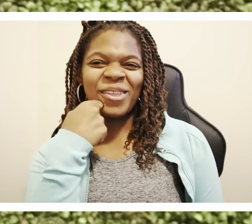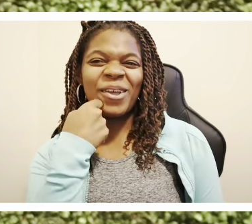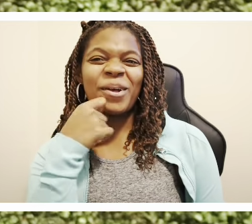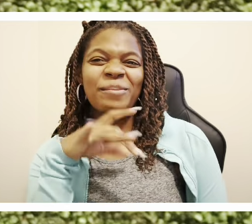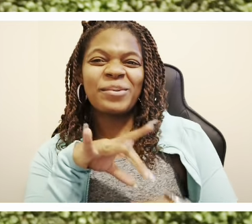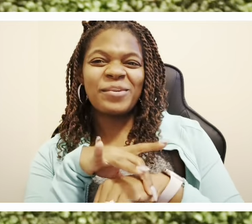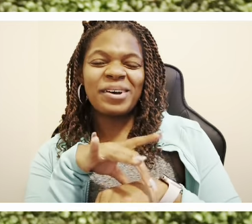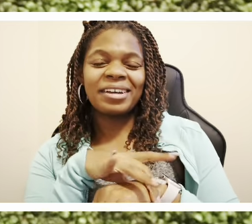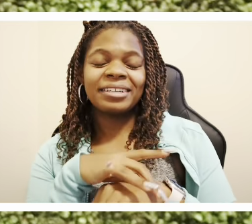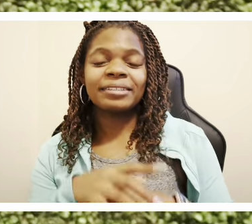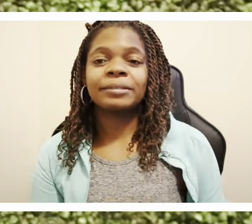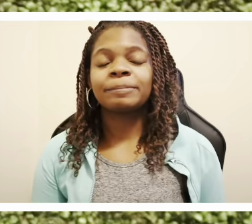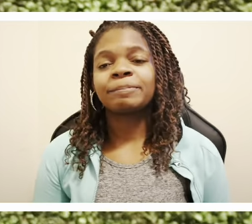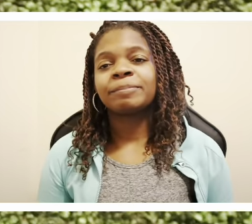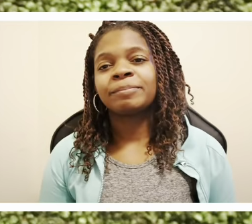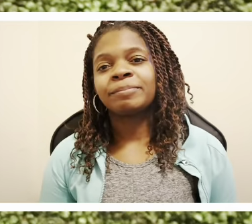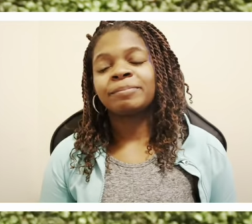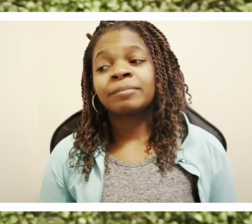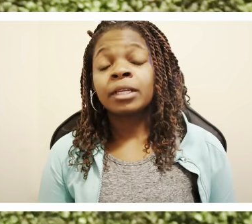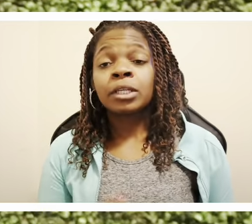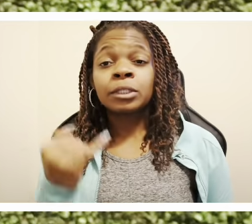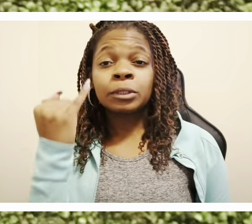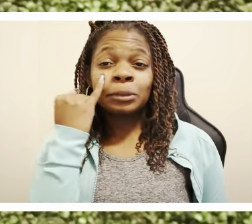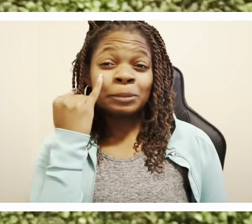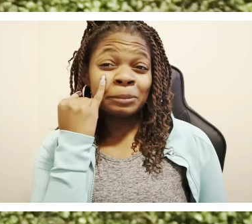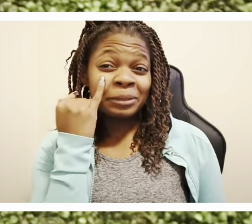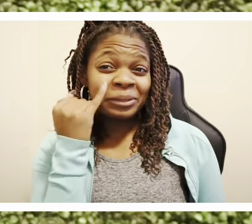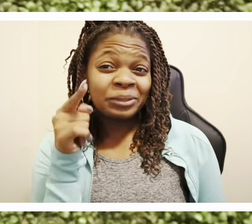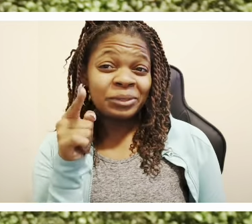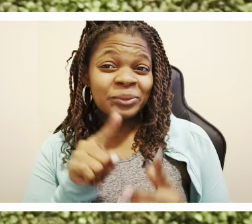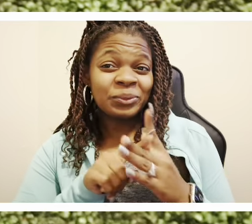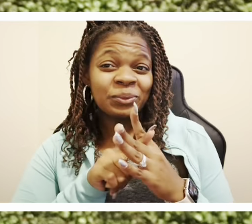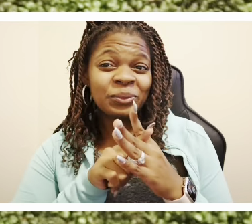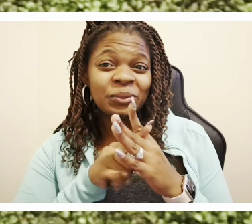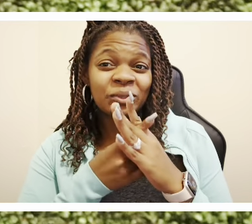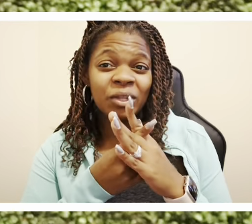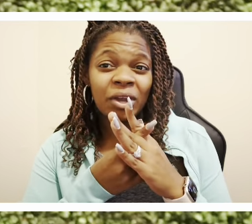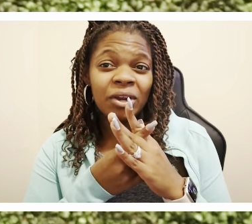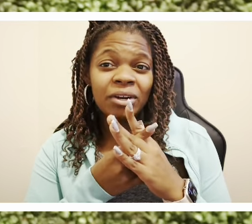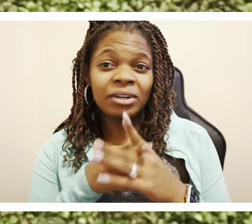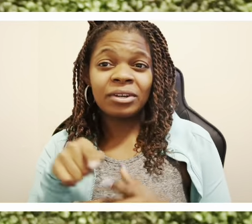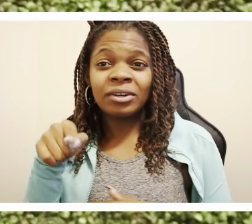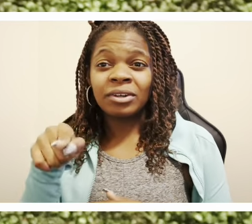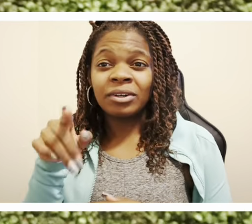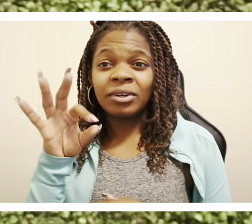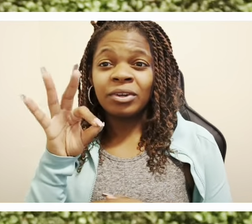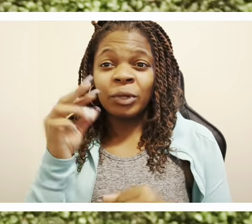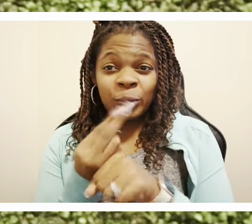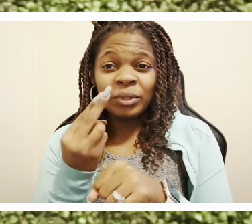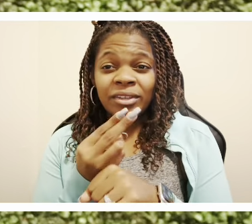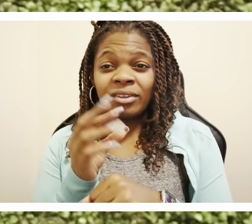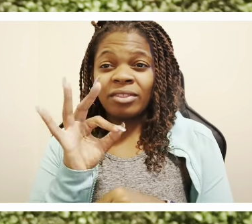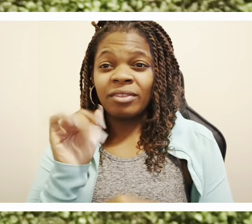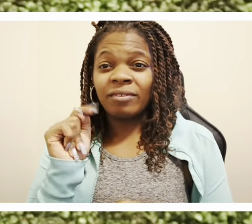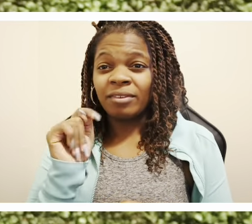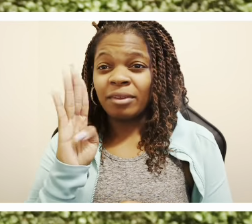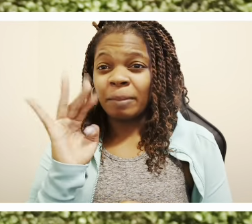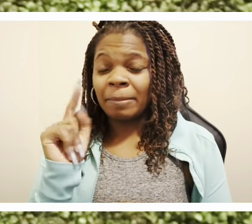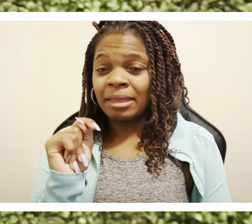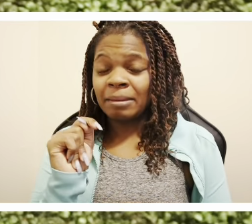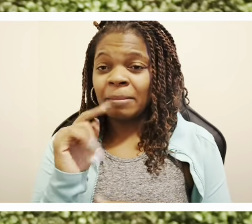is going to be the Apple Watch. And honestly, if you use the Fitbit and then you start using the Apple